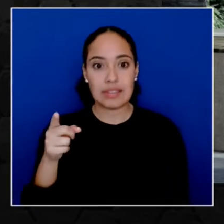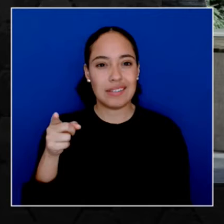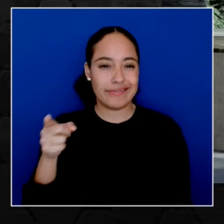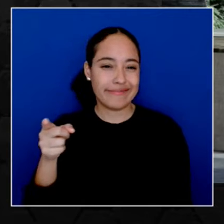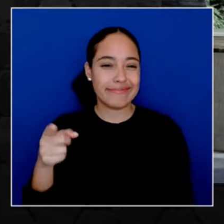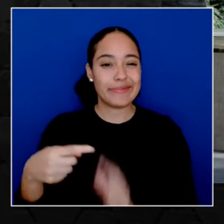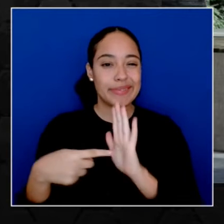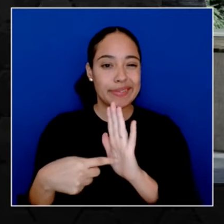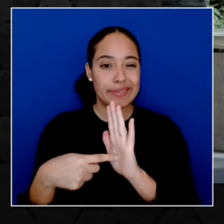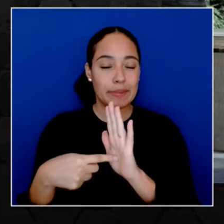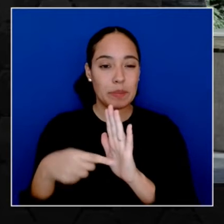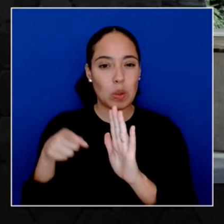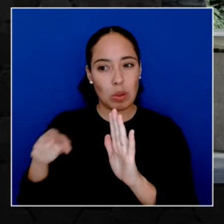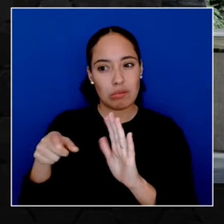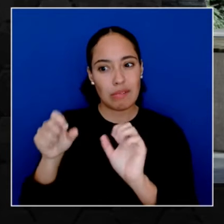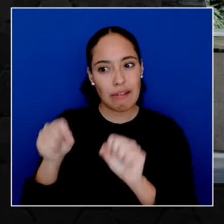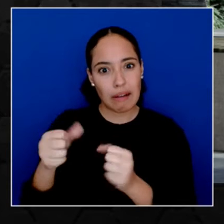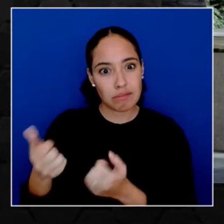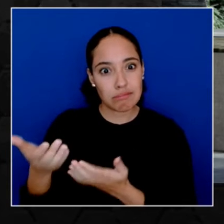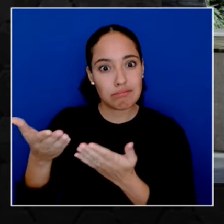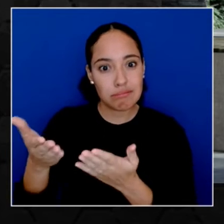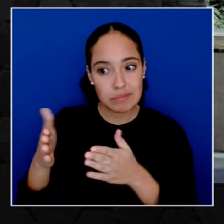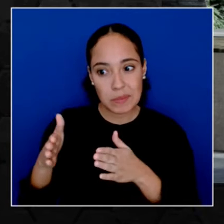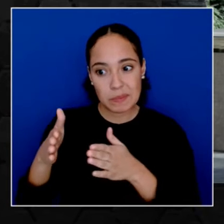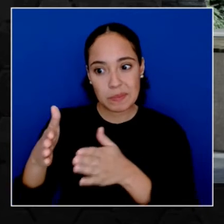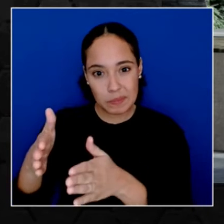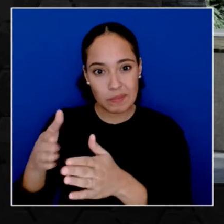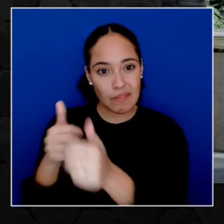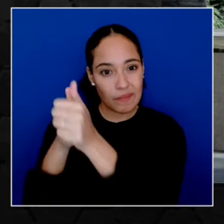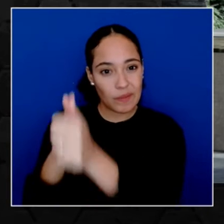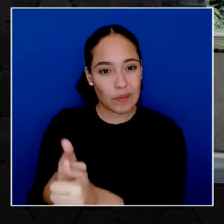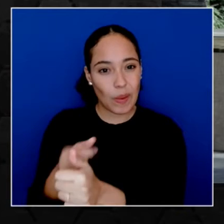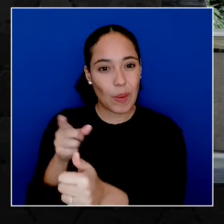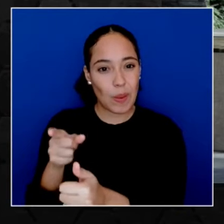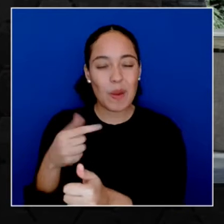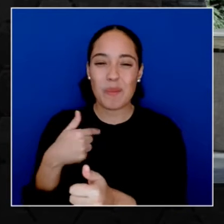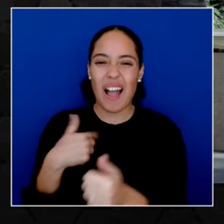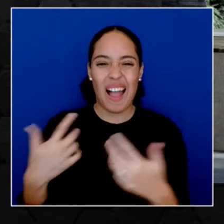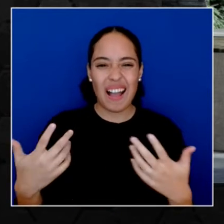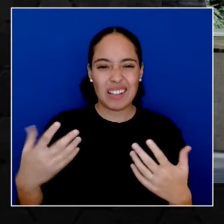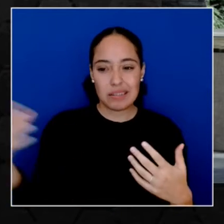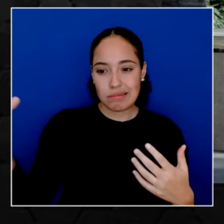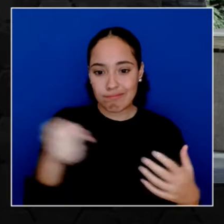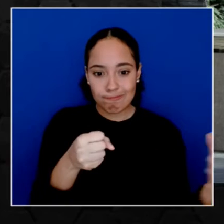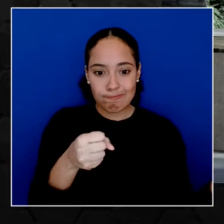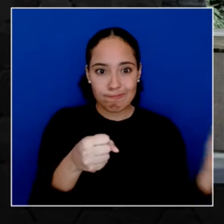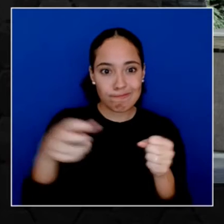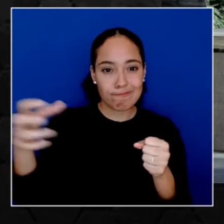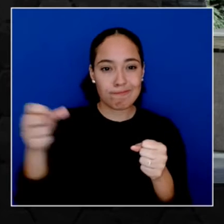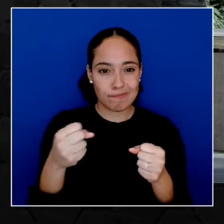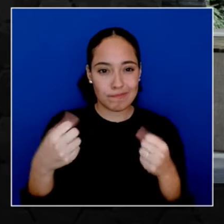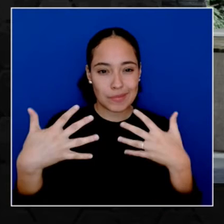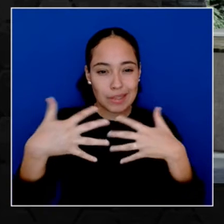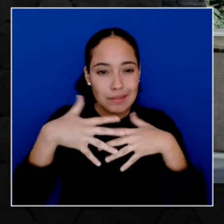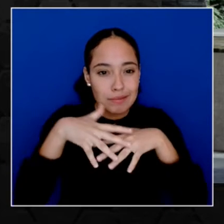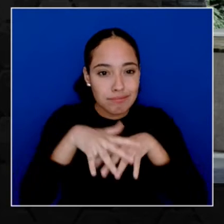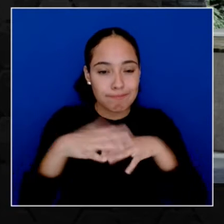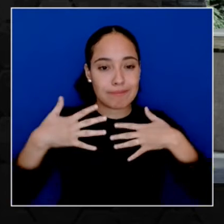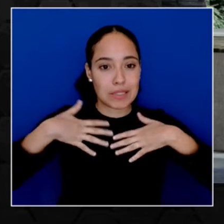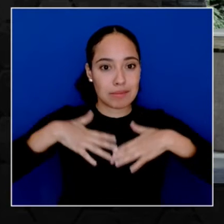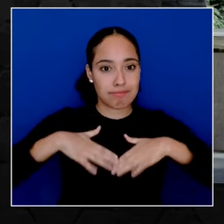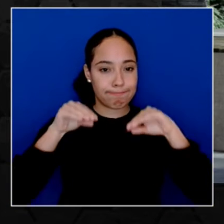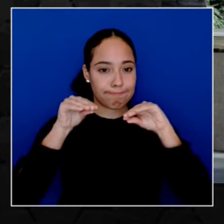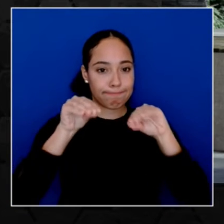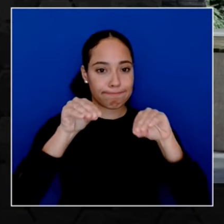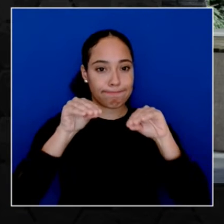theory first approach. So I prefer to have a combination of them. So that's quite matched to the way that Microsoft Learn recently